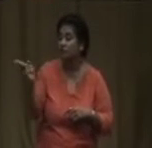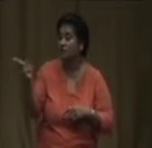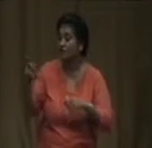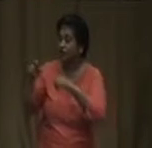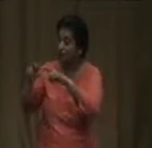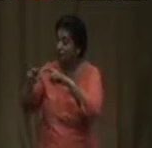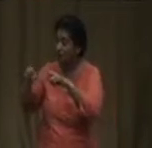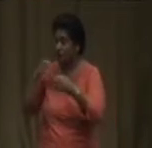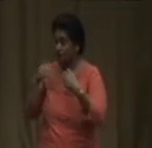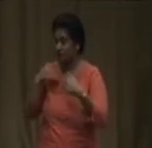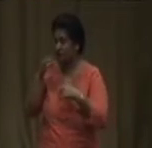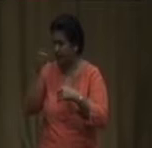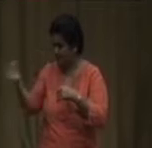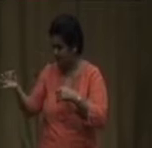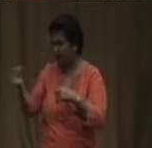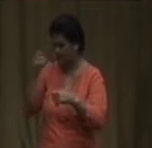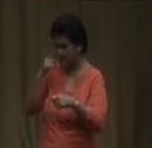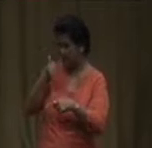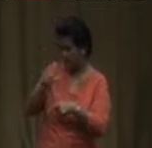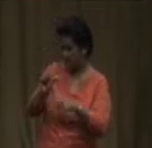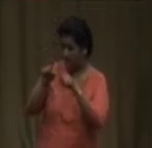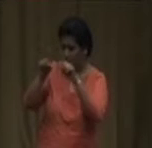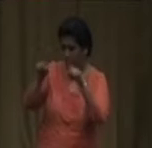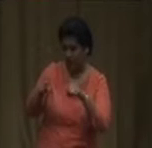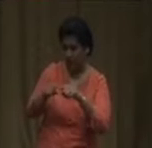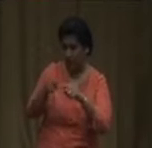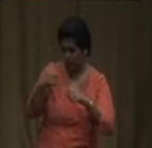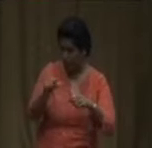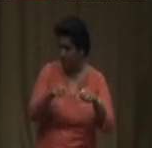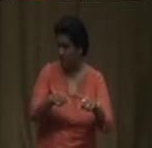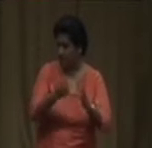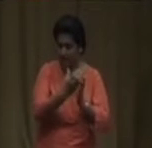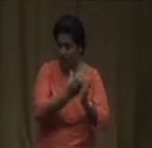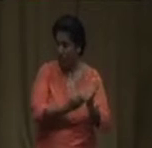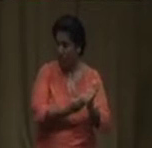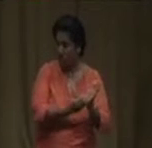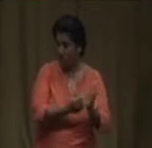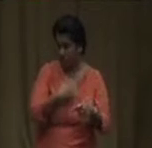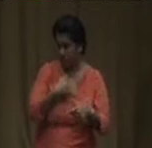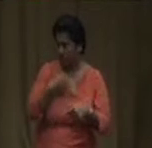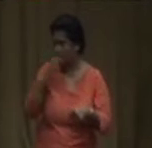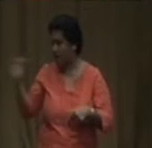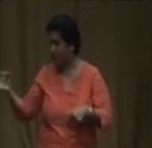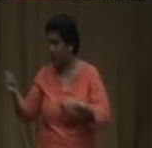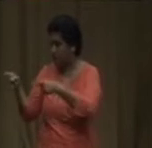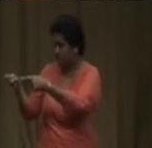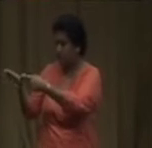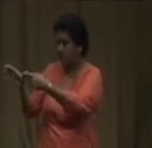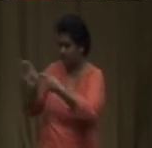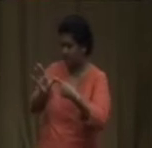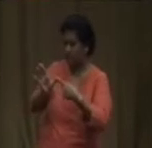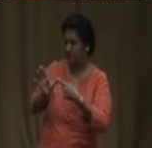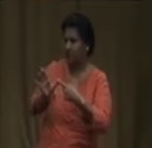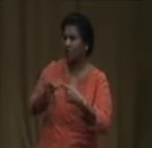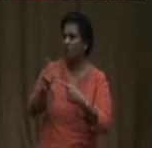research university to use the image in this open education course. The response I received from the university